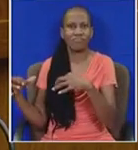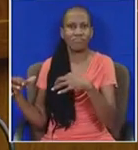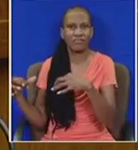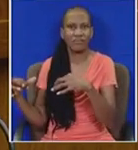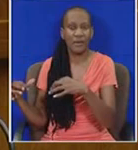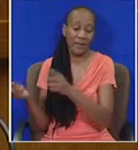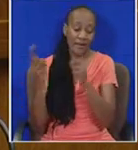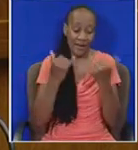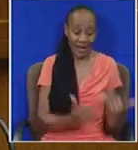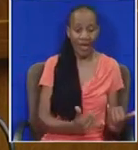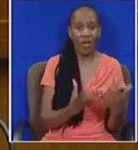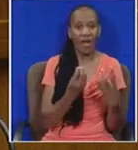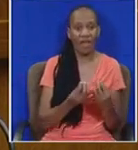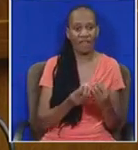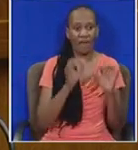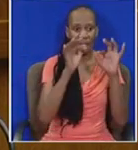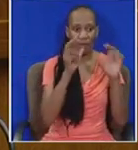which is humanity.